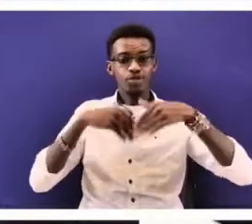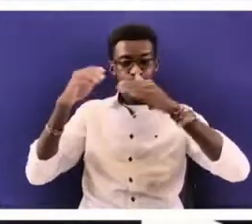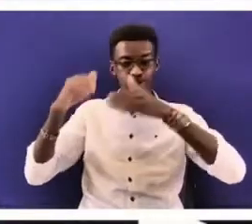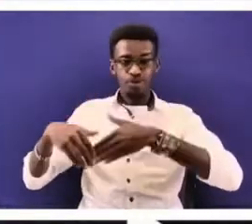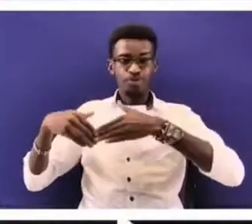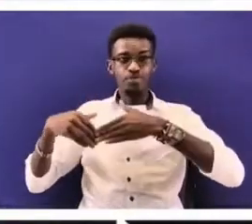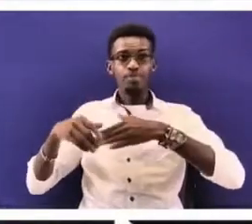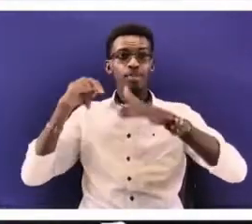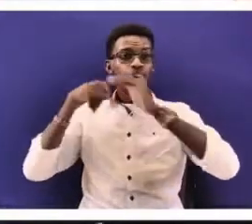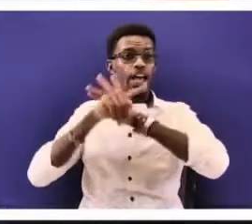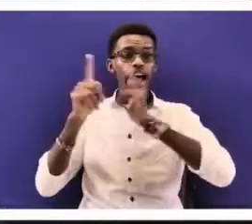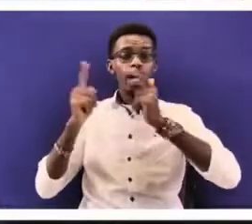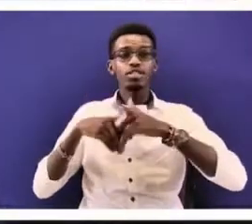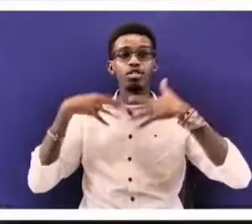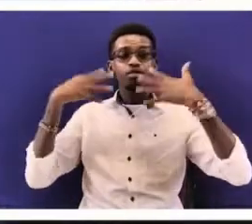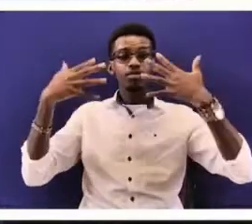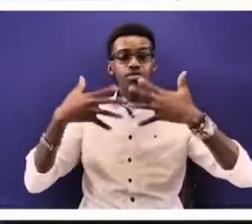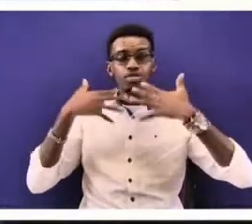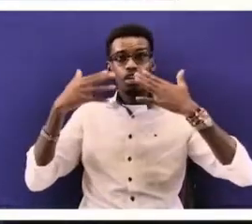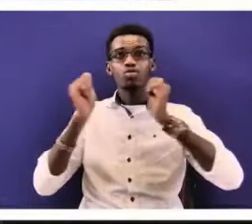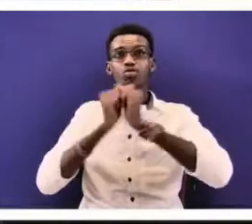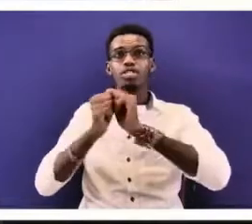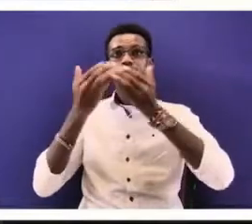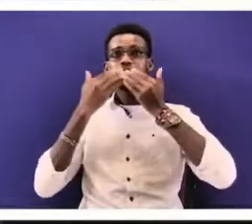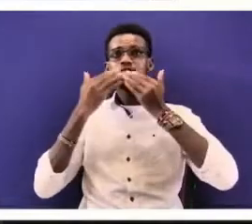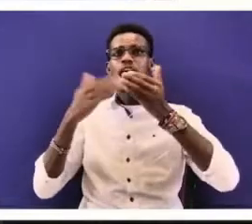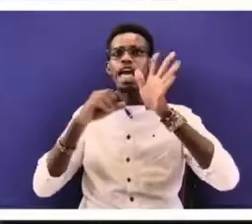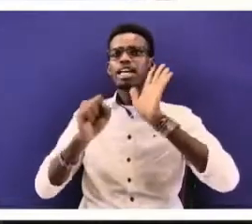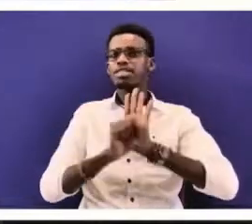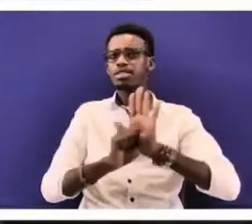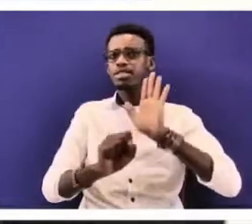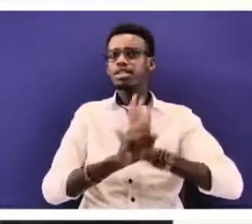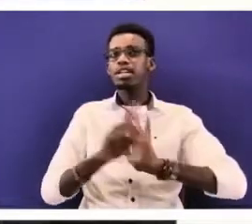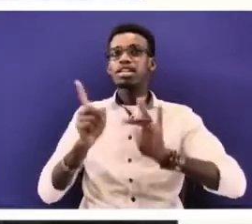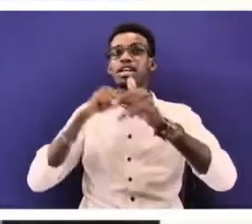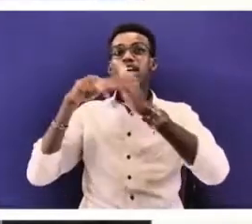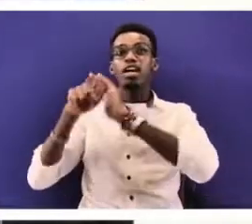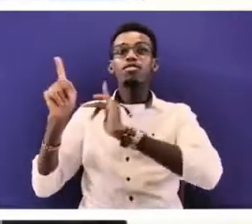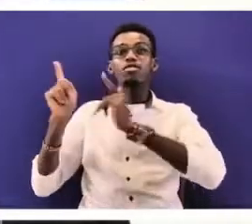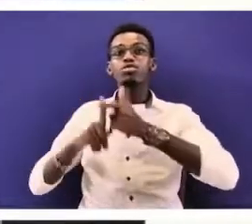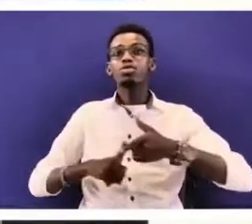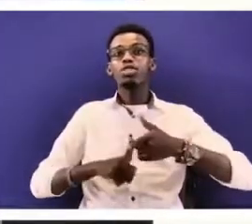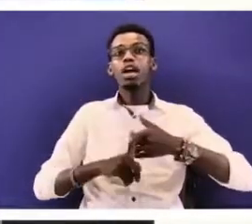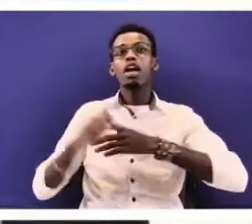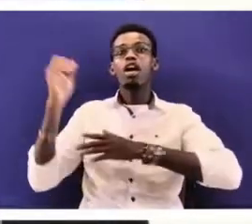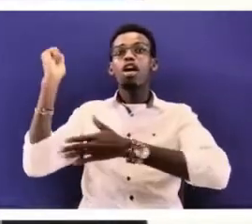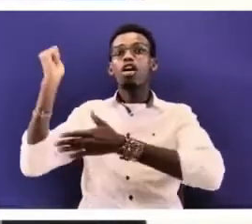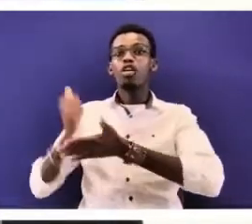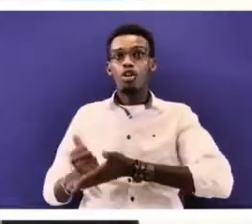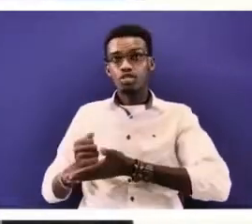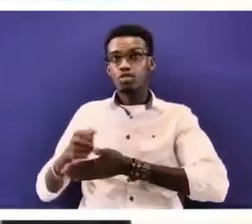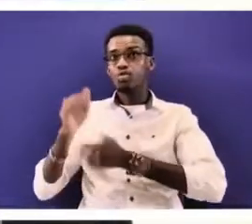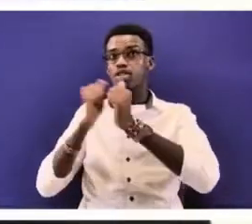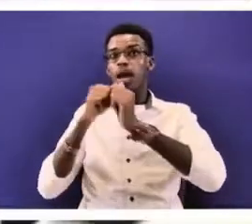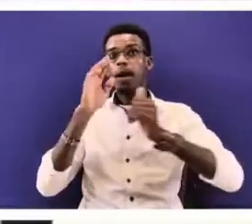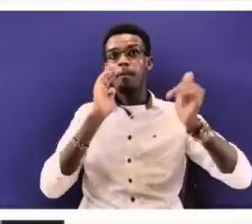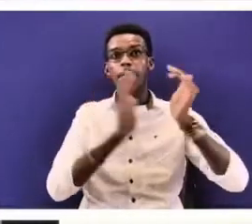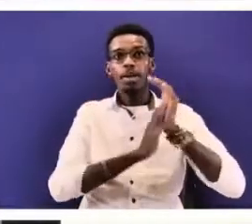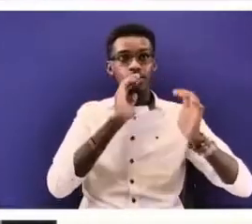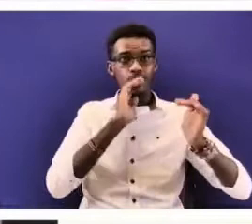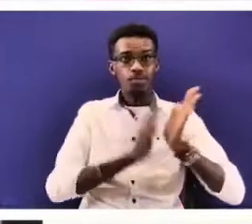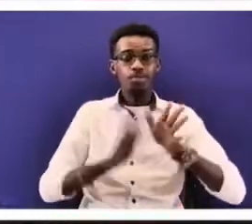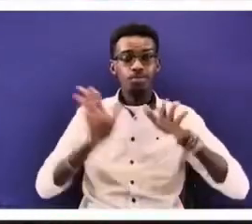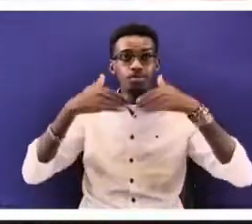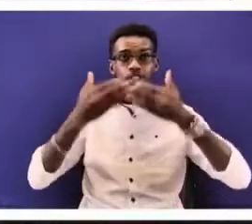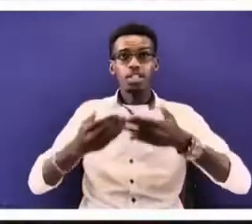Enter into the gates with thanksgiving. Enter into the courts with praise. Give